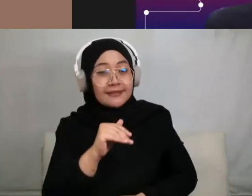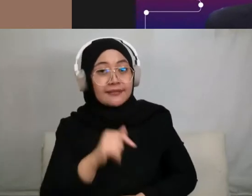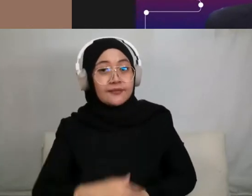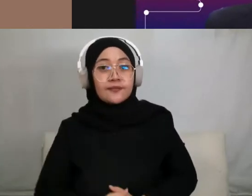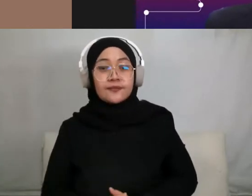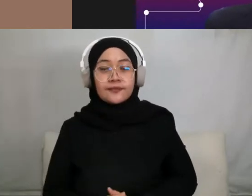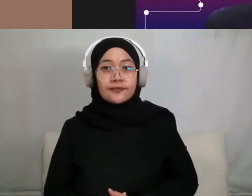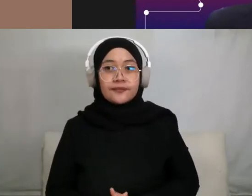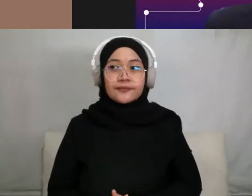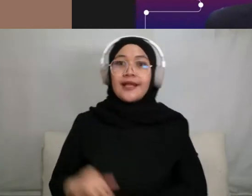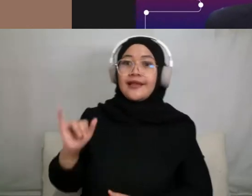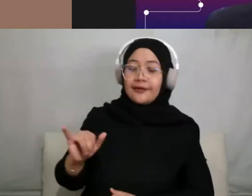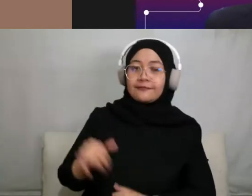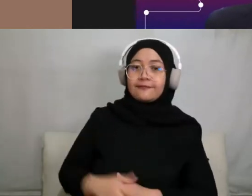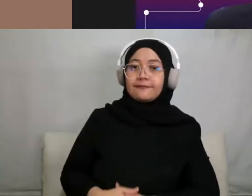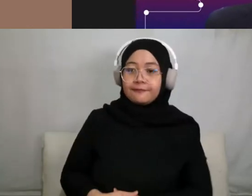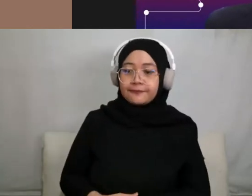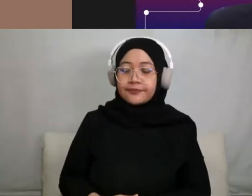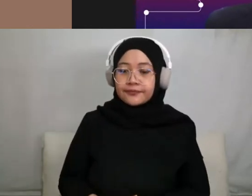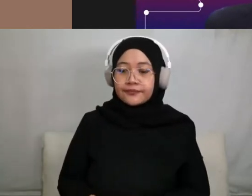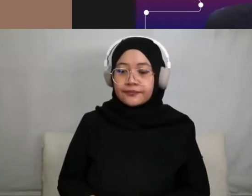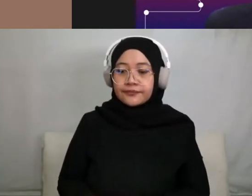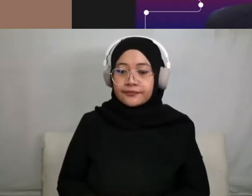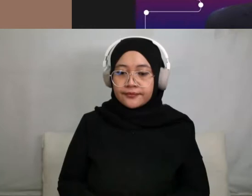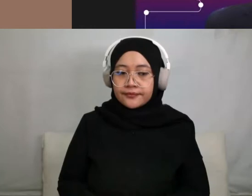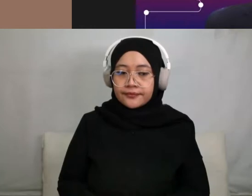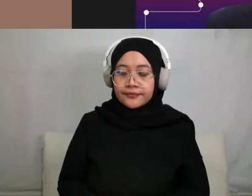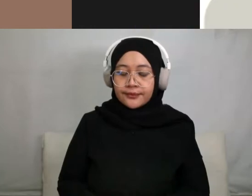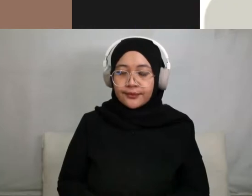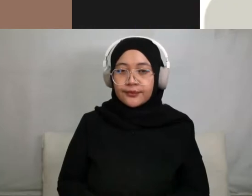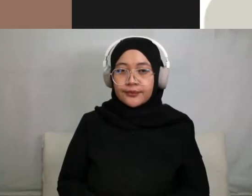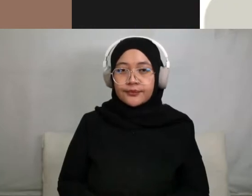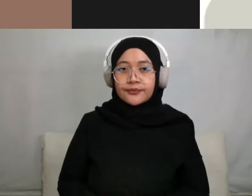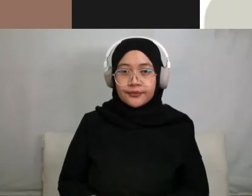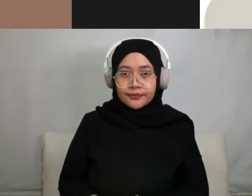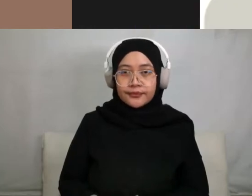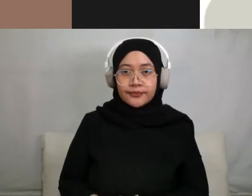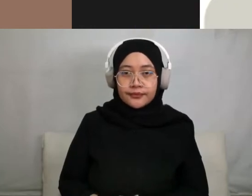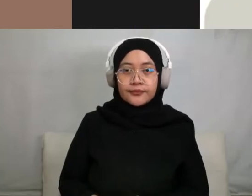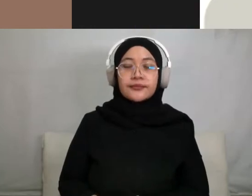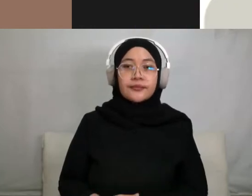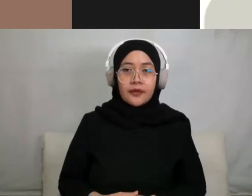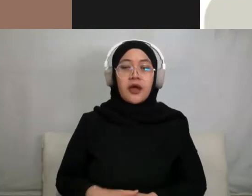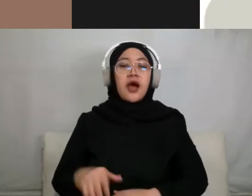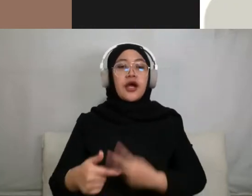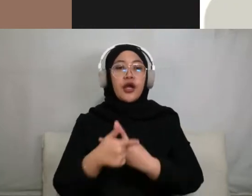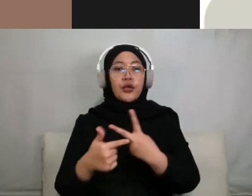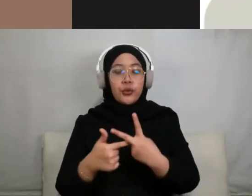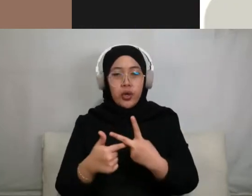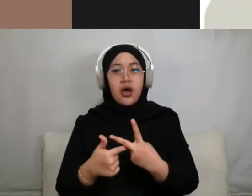Yeah, this is in fact, we will bifurcate this maintenance part into two things. First is the